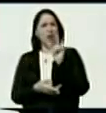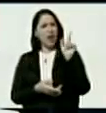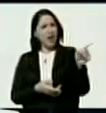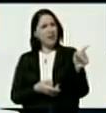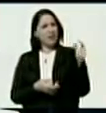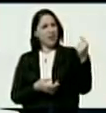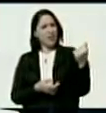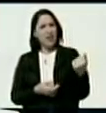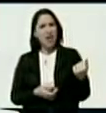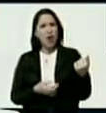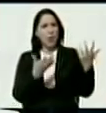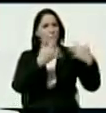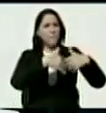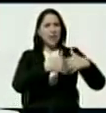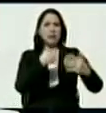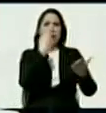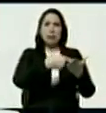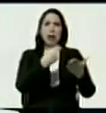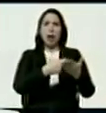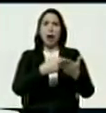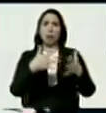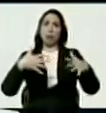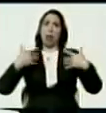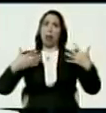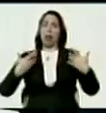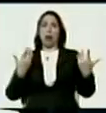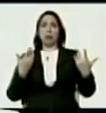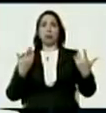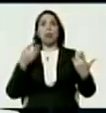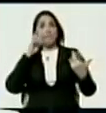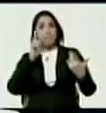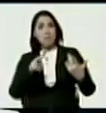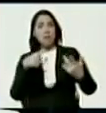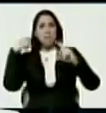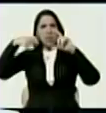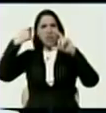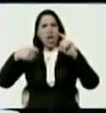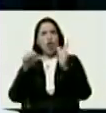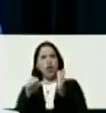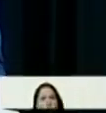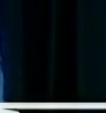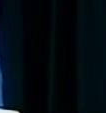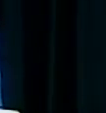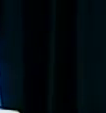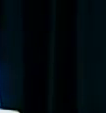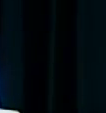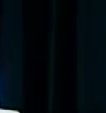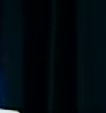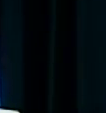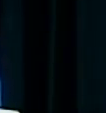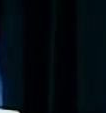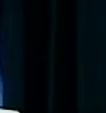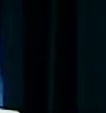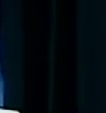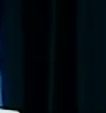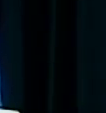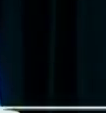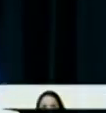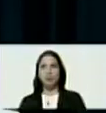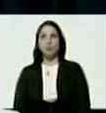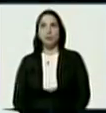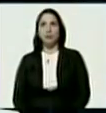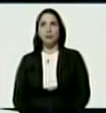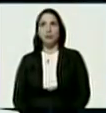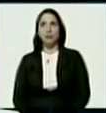la USAID le entrega alegremente? Veamos el video donde le entregan a Carlos Vecchio y a Julio Borges la bicoca de 52 millones en esa